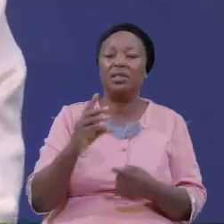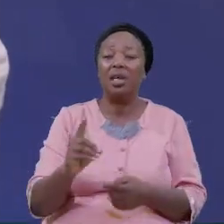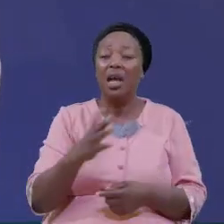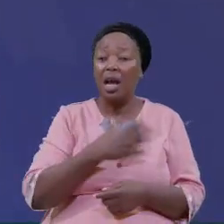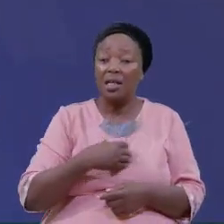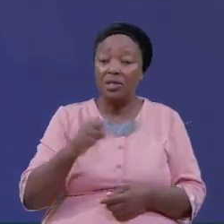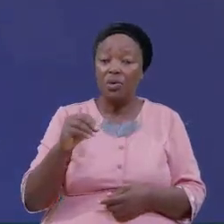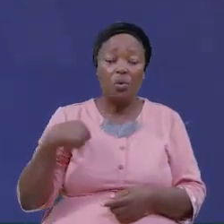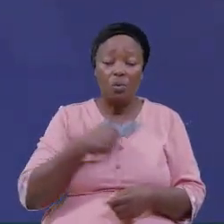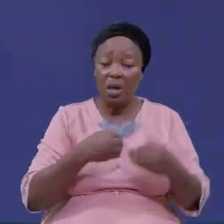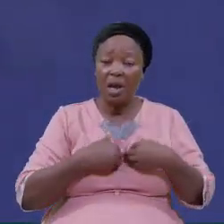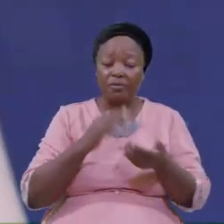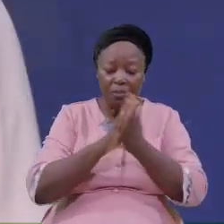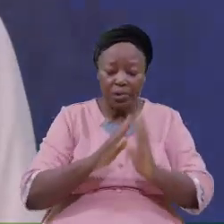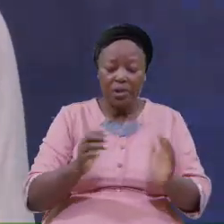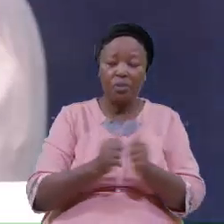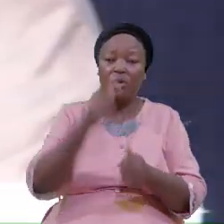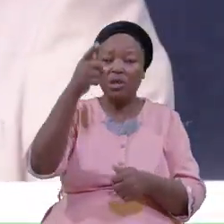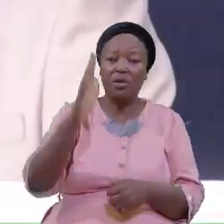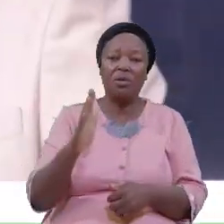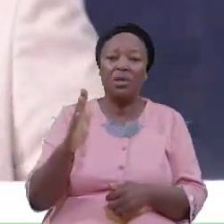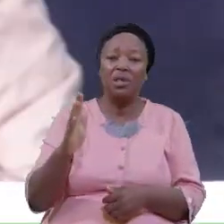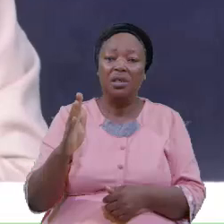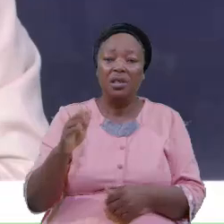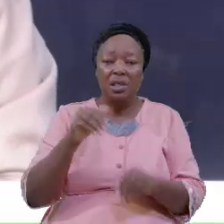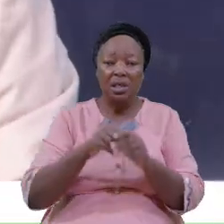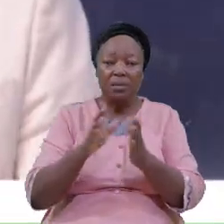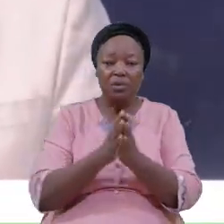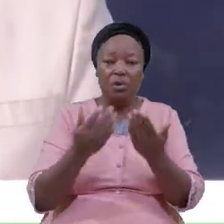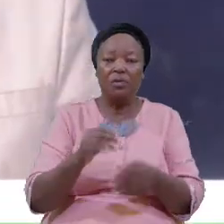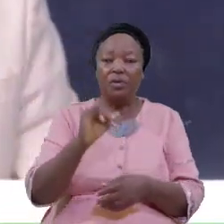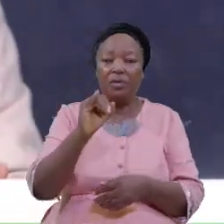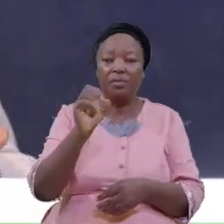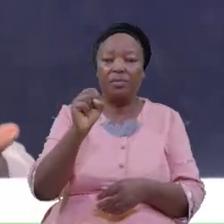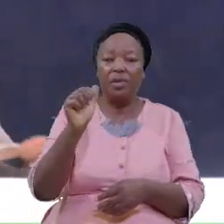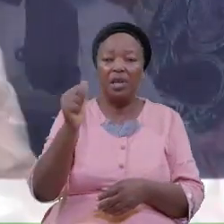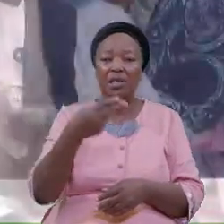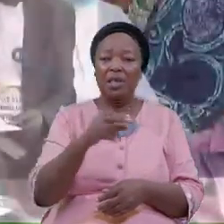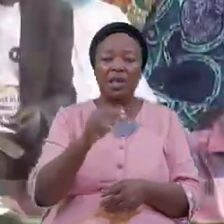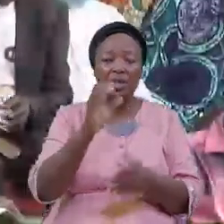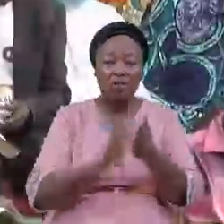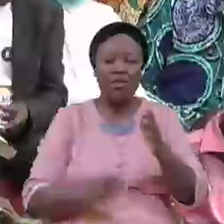peace with God. Isaiah chapter 28, we're looking at verse 3.